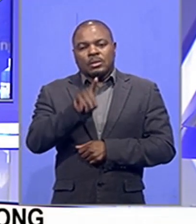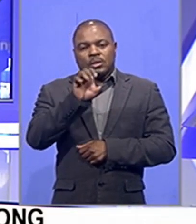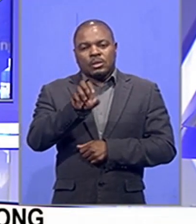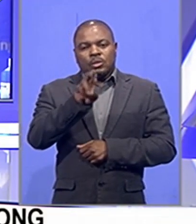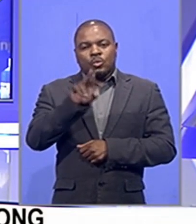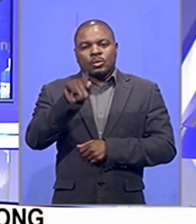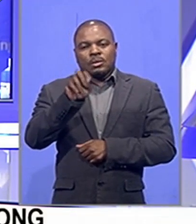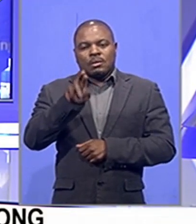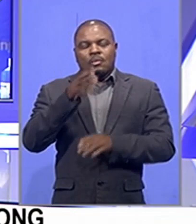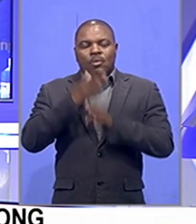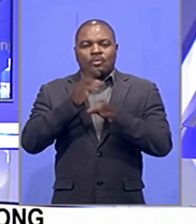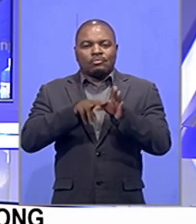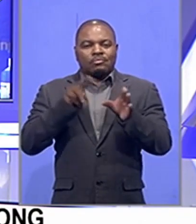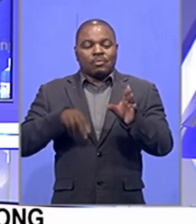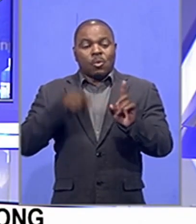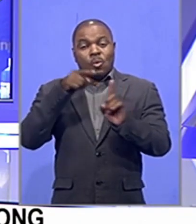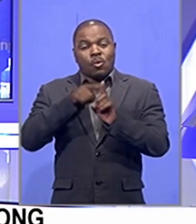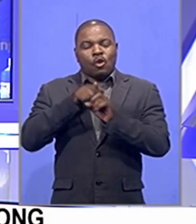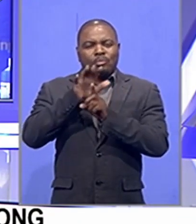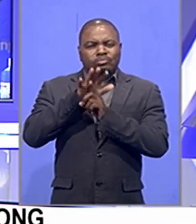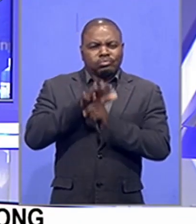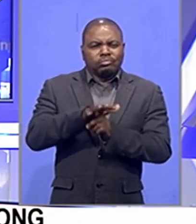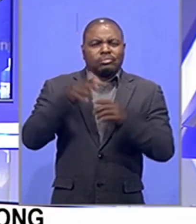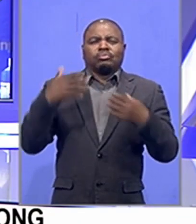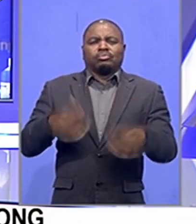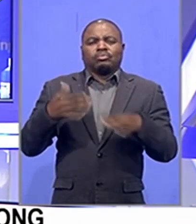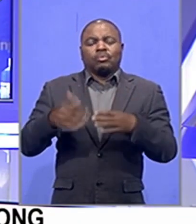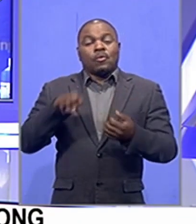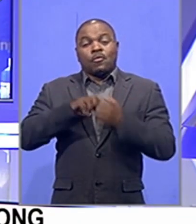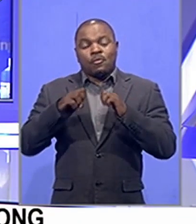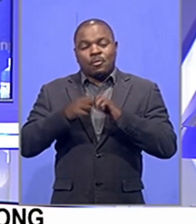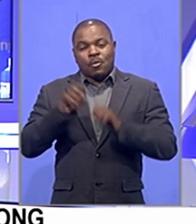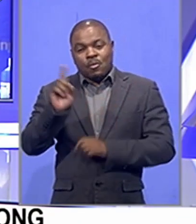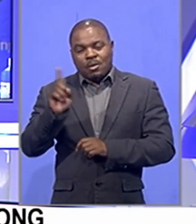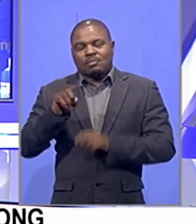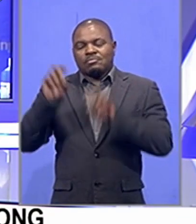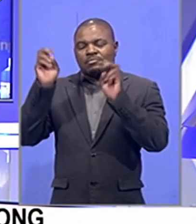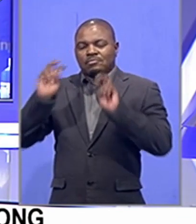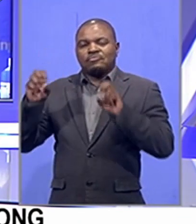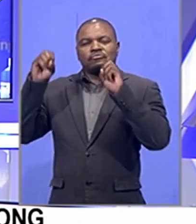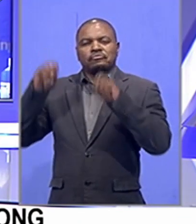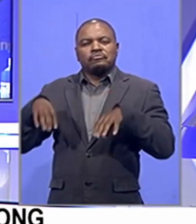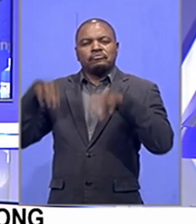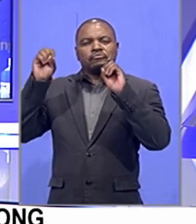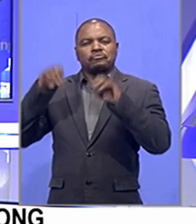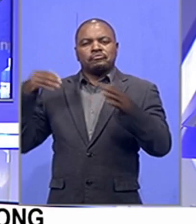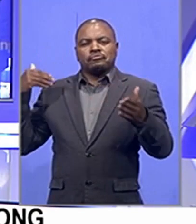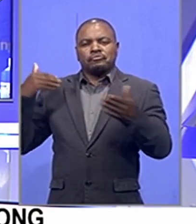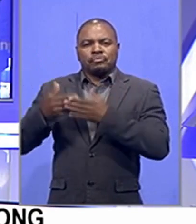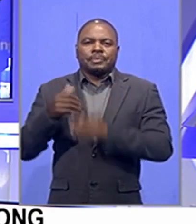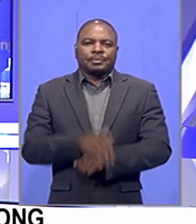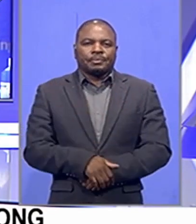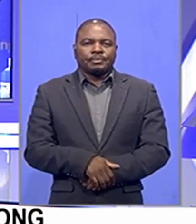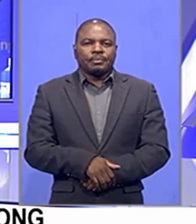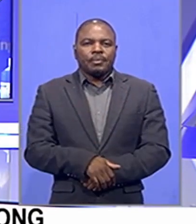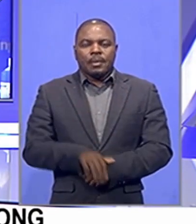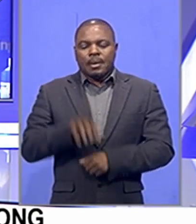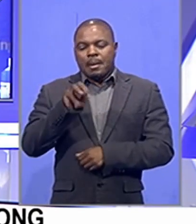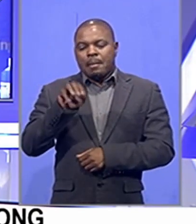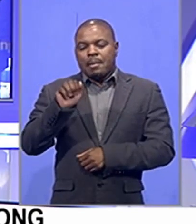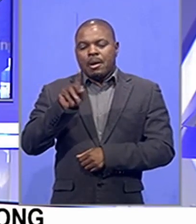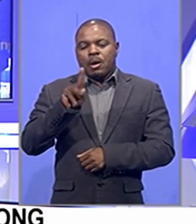se tla ka morago ga kgatelelo e kgolo ye e bakilwego ke mathata a tswelago pele a go kgaoga kabo ya mohlagase. Makwana o re